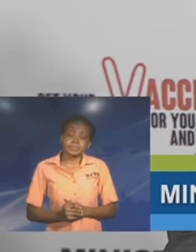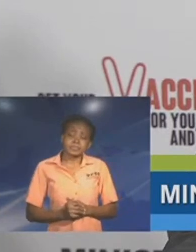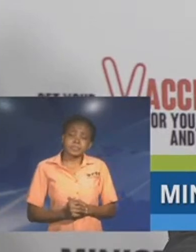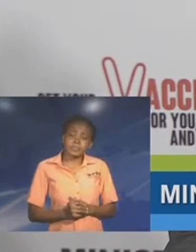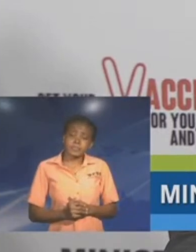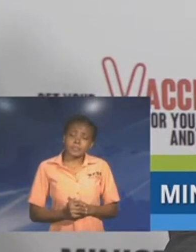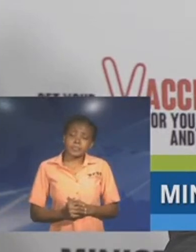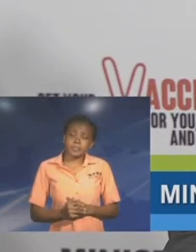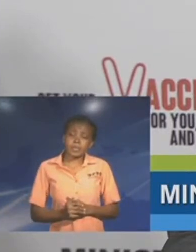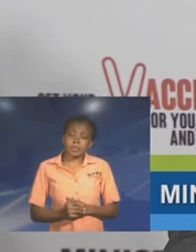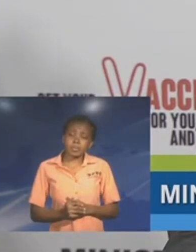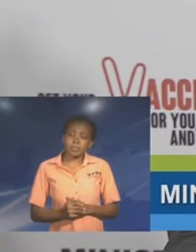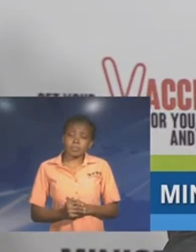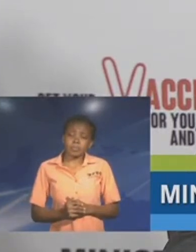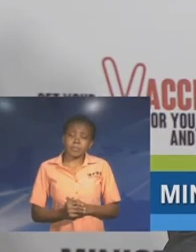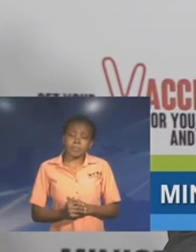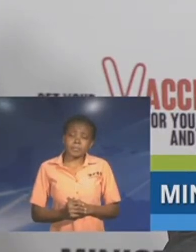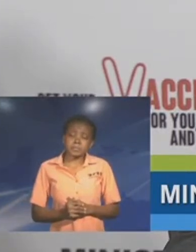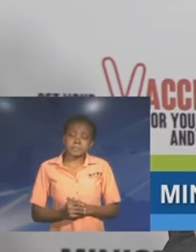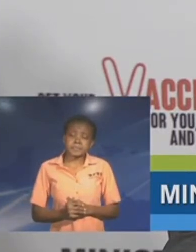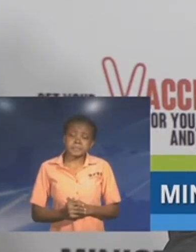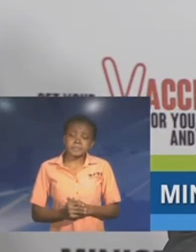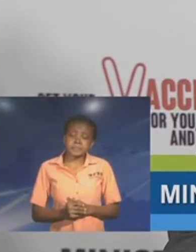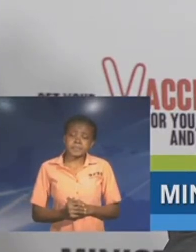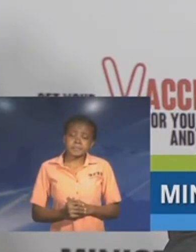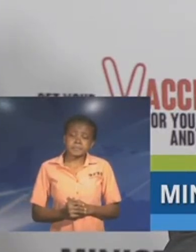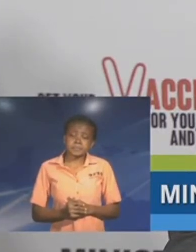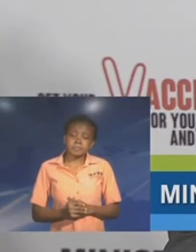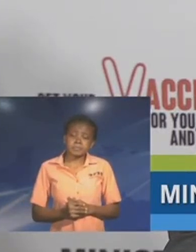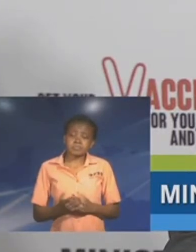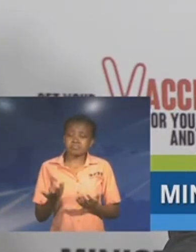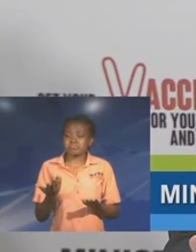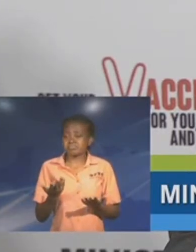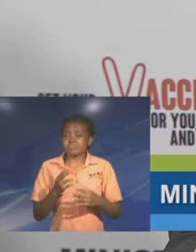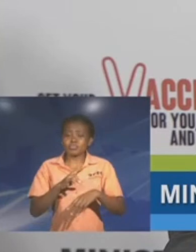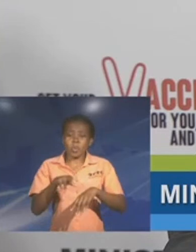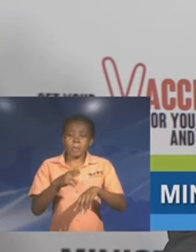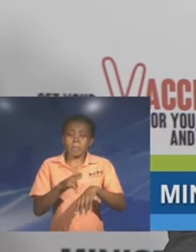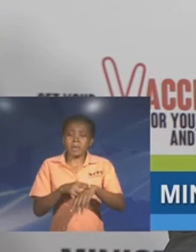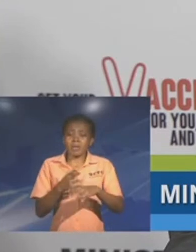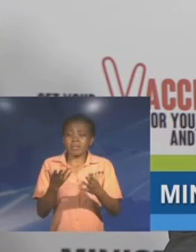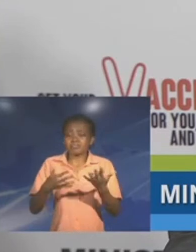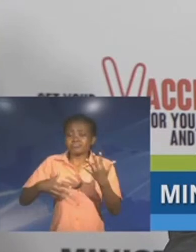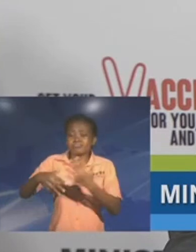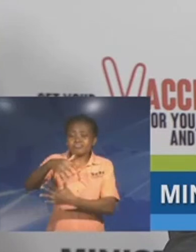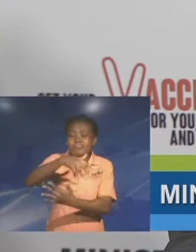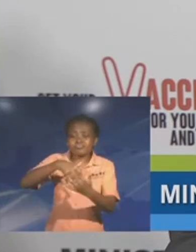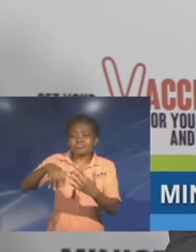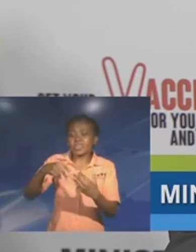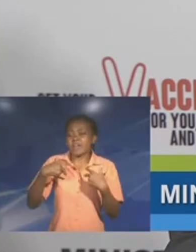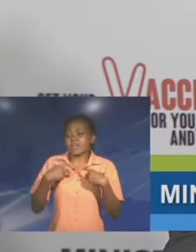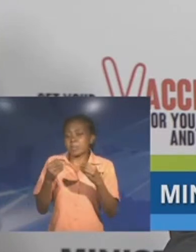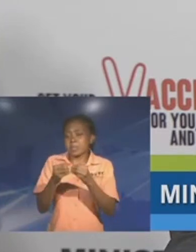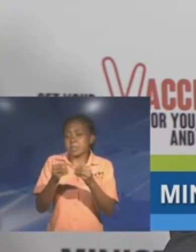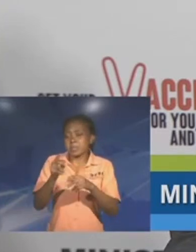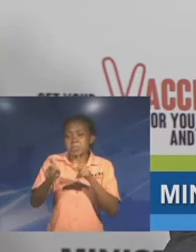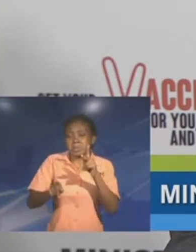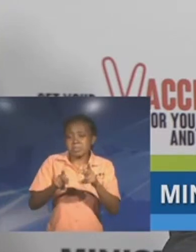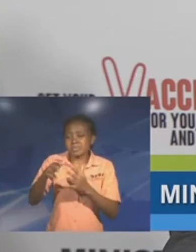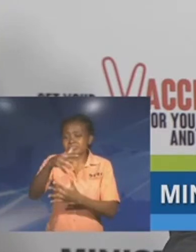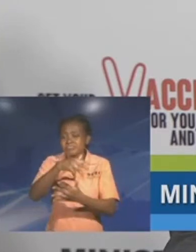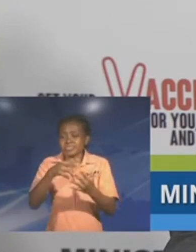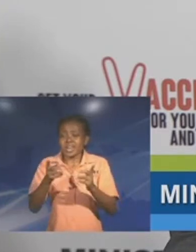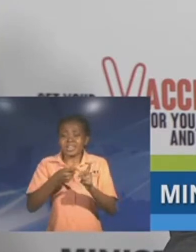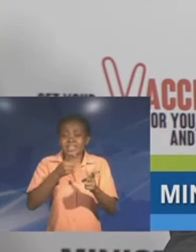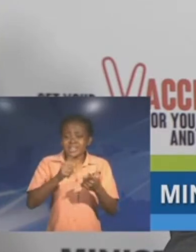the viral illnesses that go around in any given season, once you have increased movement of people, increased gathering, and of course the public